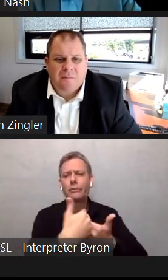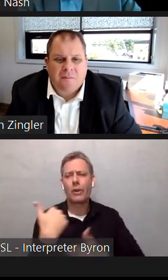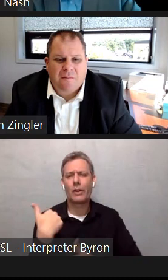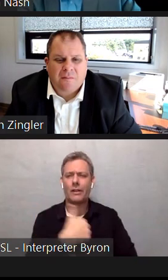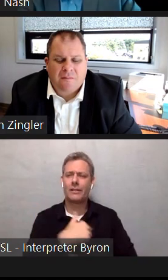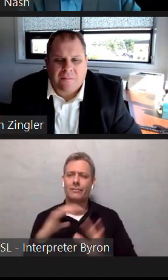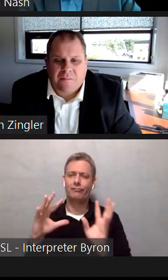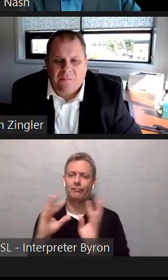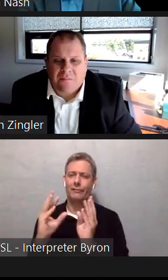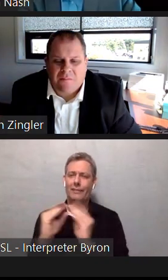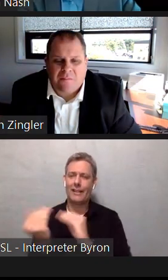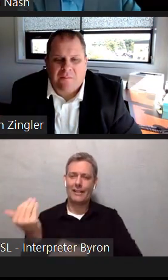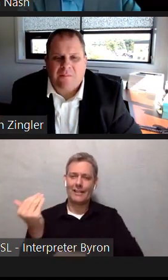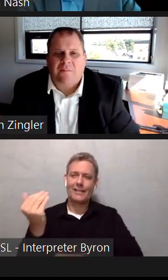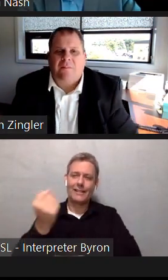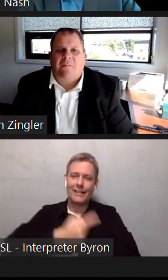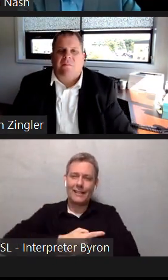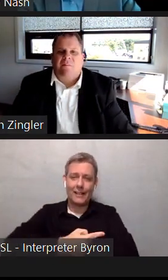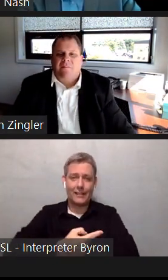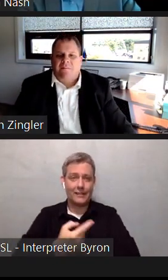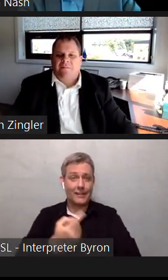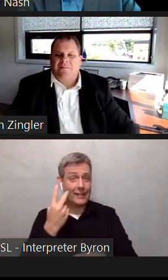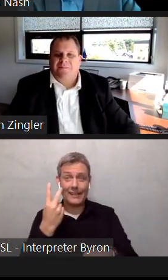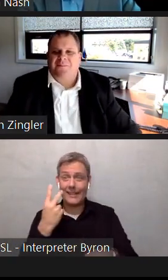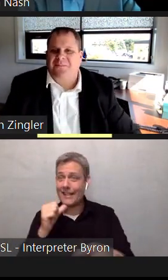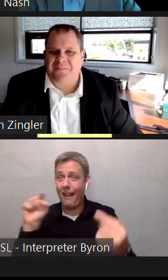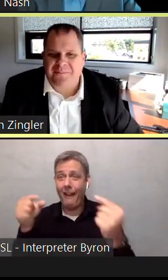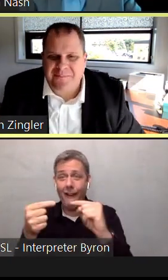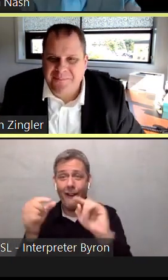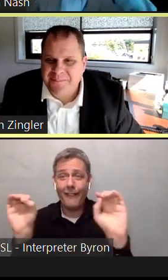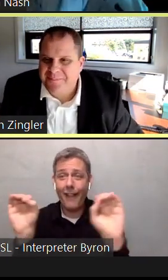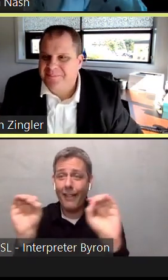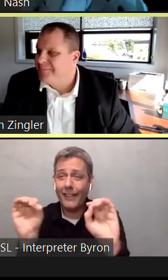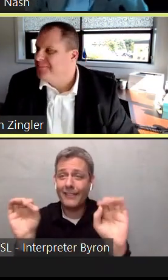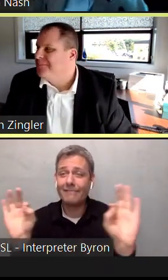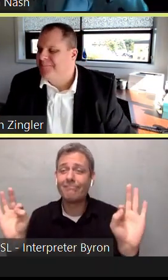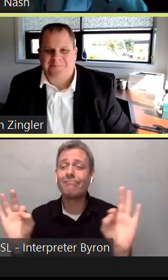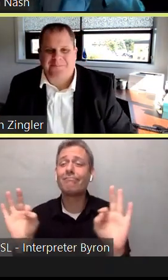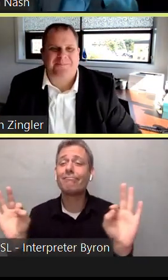today. See, it didn't hurt at all.